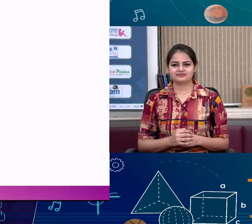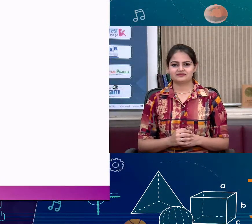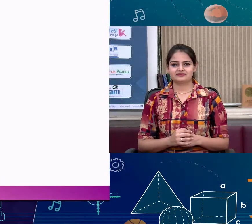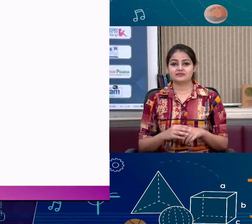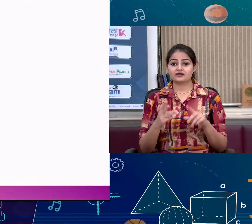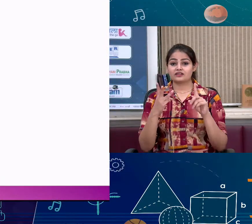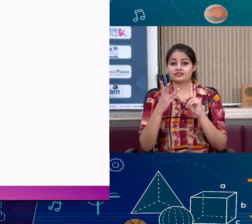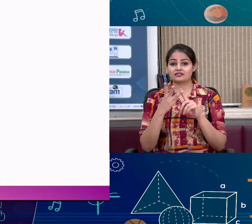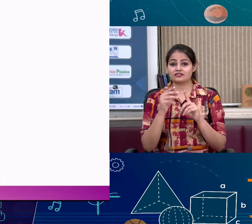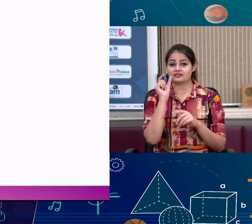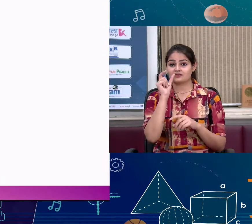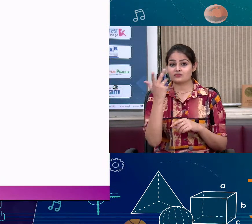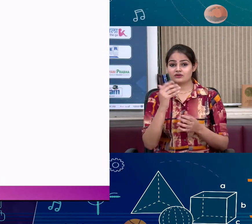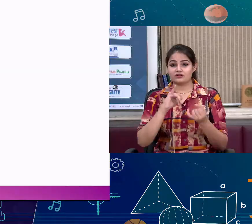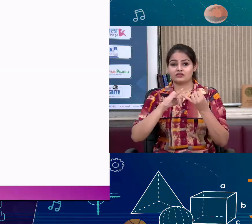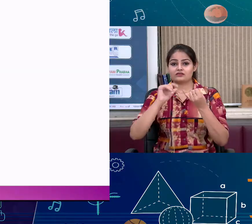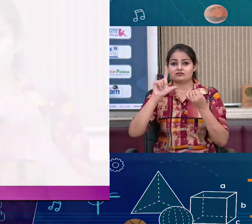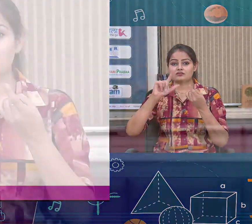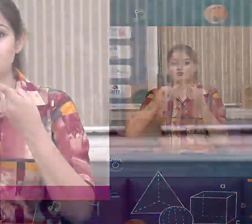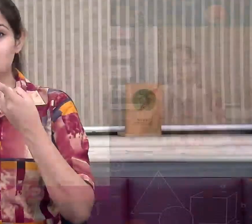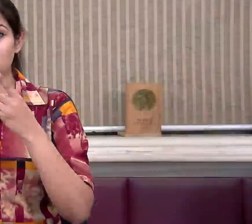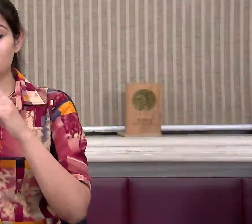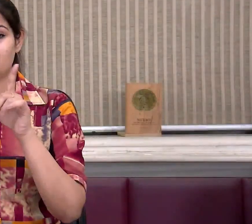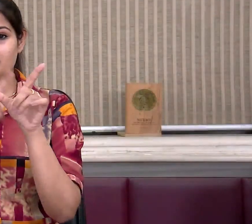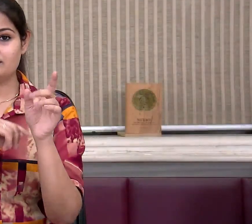The third word, sleepyhead.